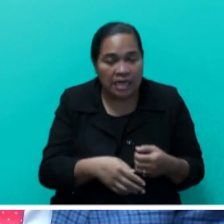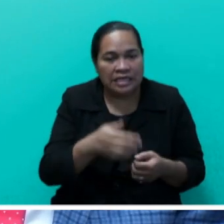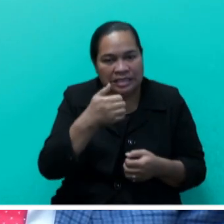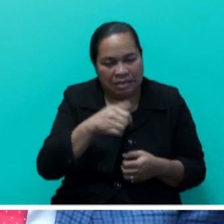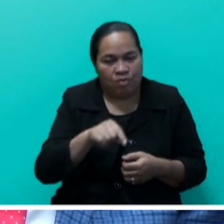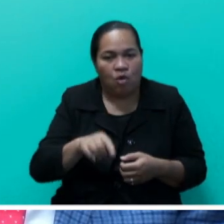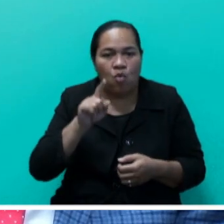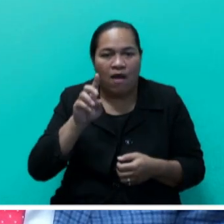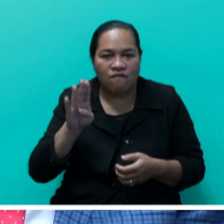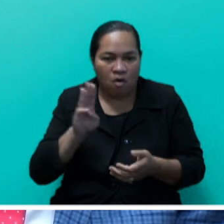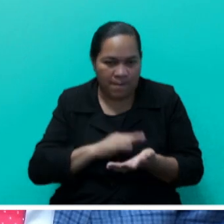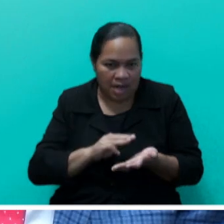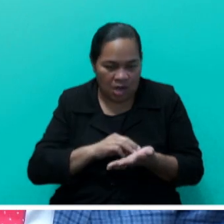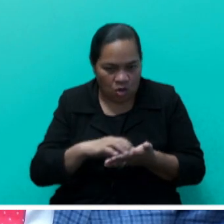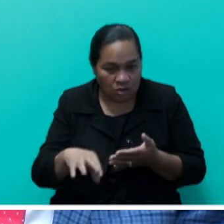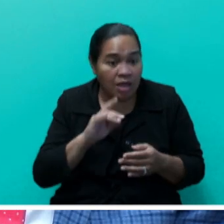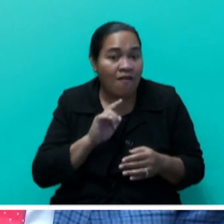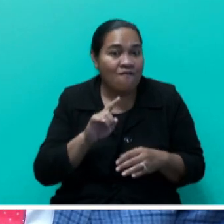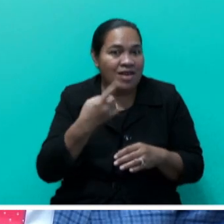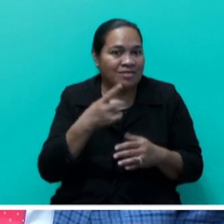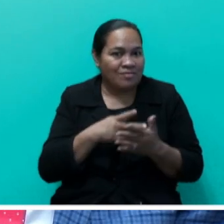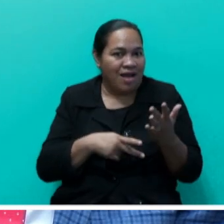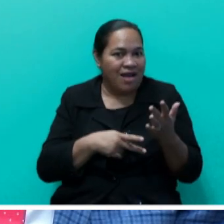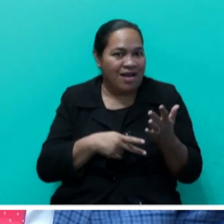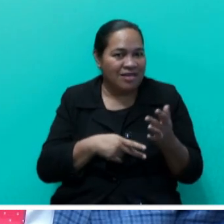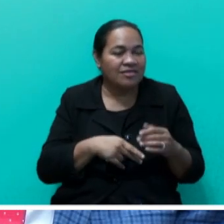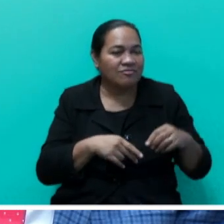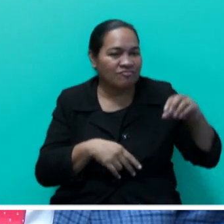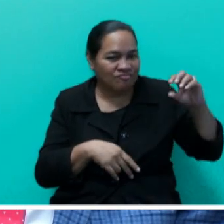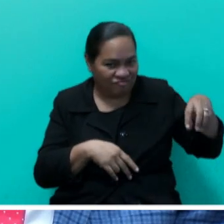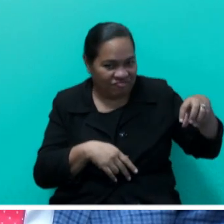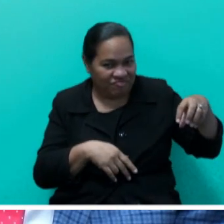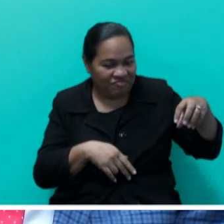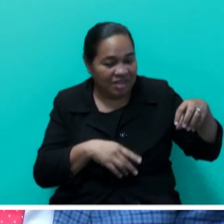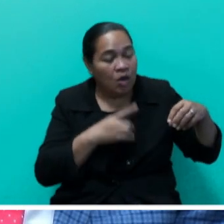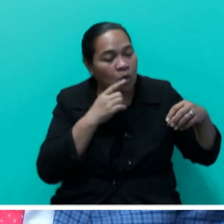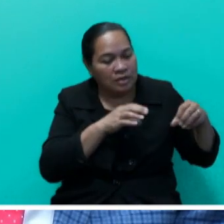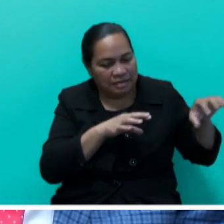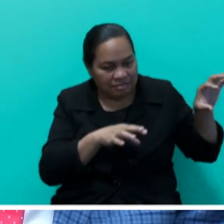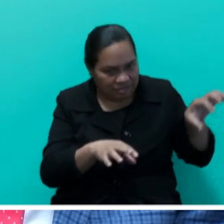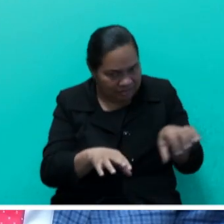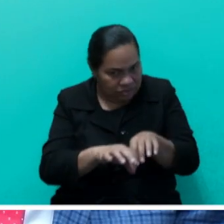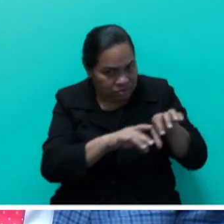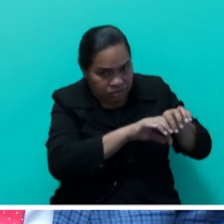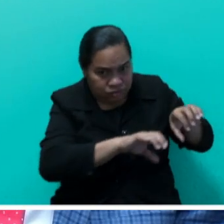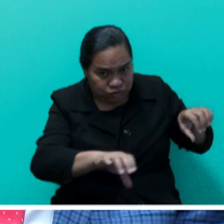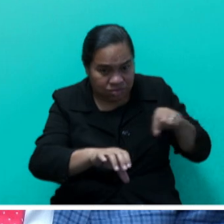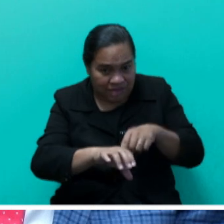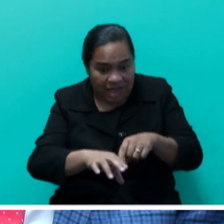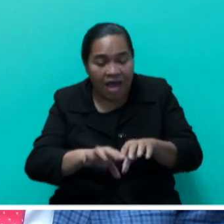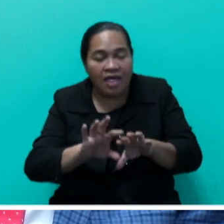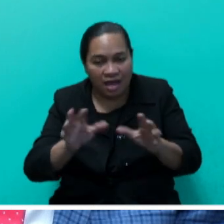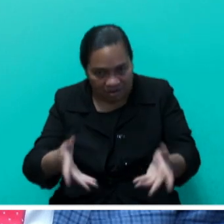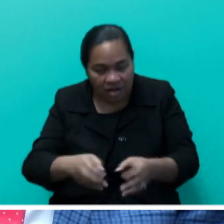$6.14 million. It forms the first phase of the Tambia Mains Extension Project aimed at providing a feed supply from the Rara Reservoir.